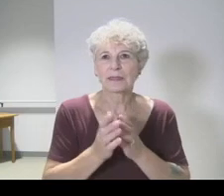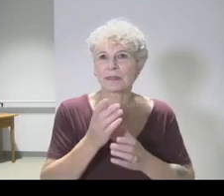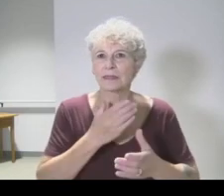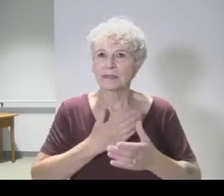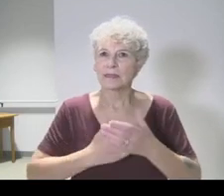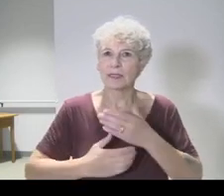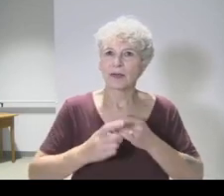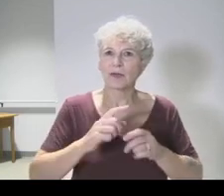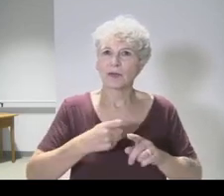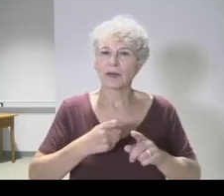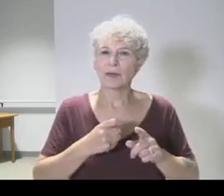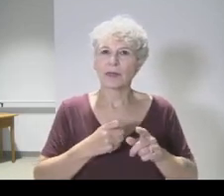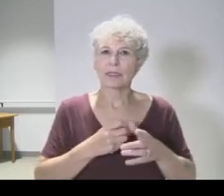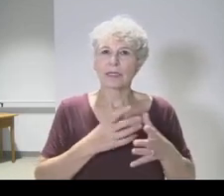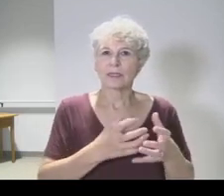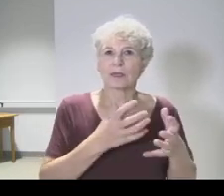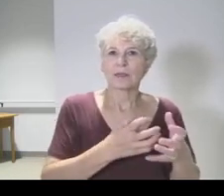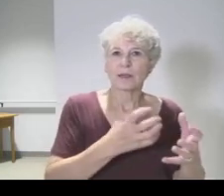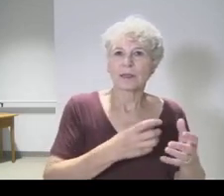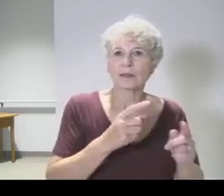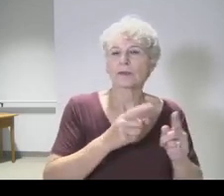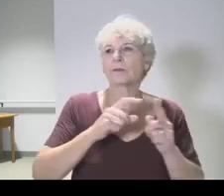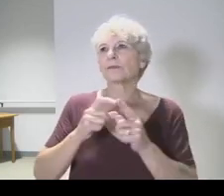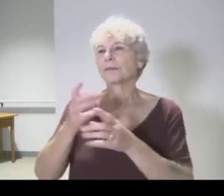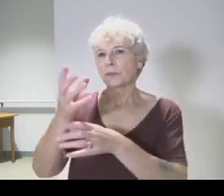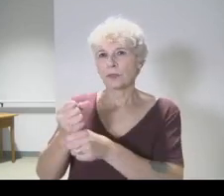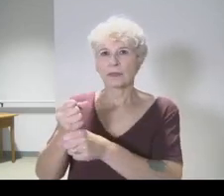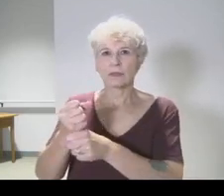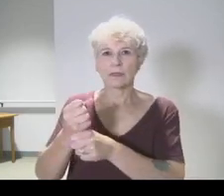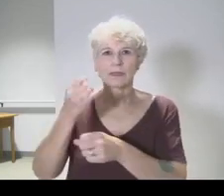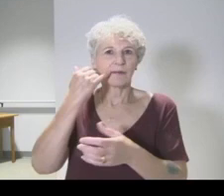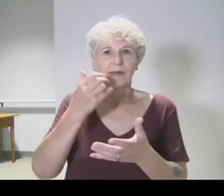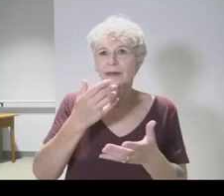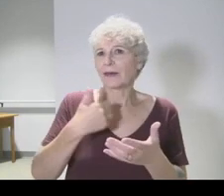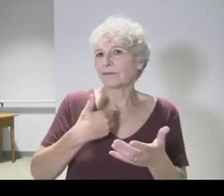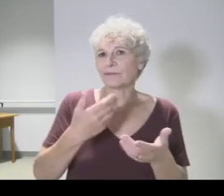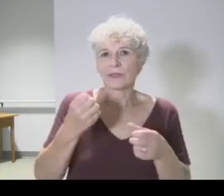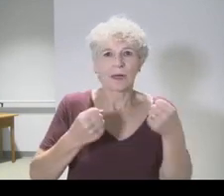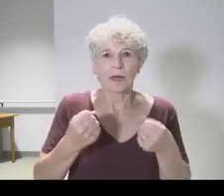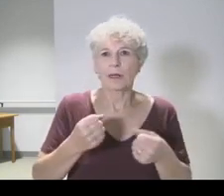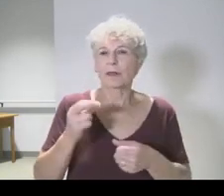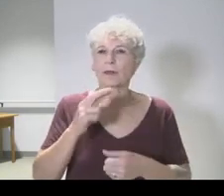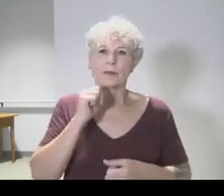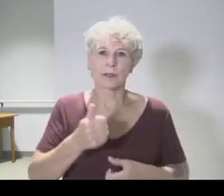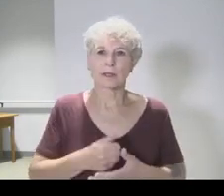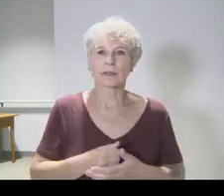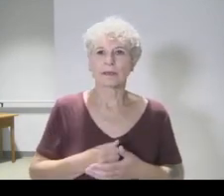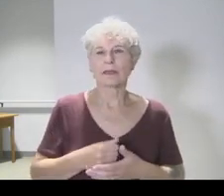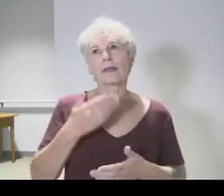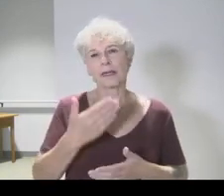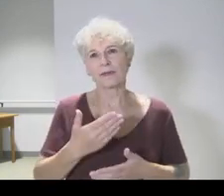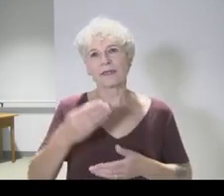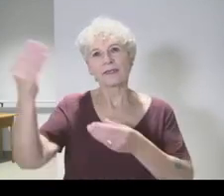turned from obsession to trust, whether I had a car or not. Thankfully, He did provide a